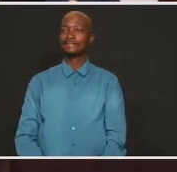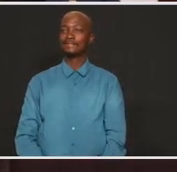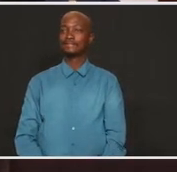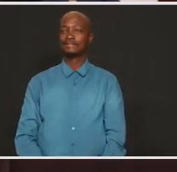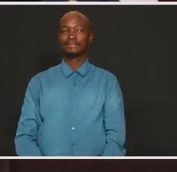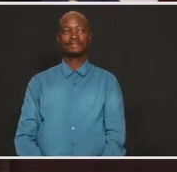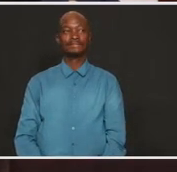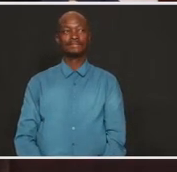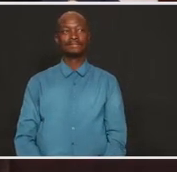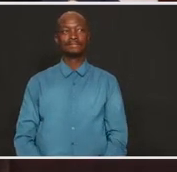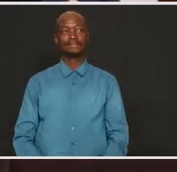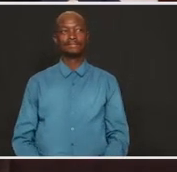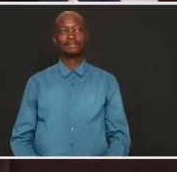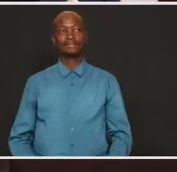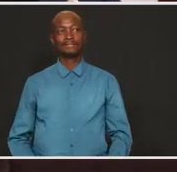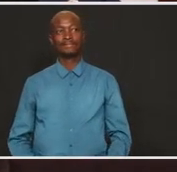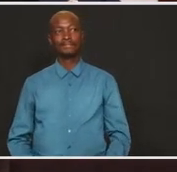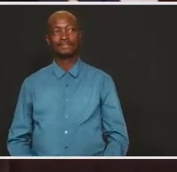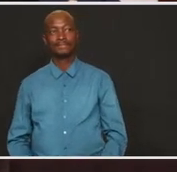Uma